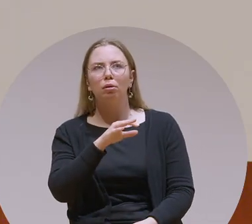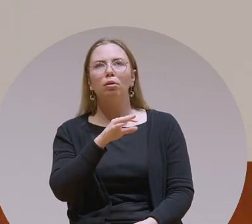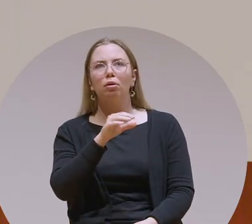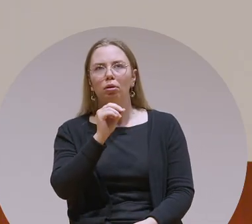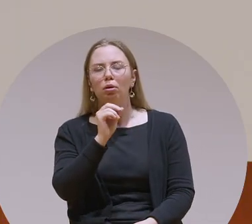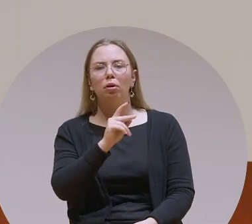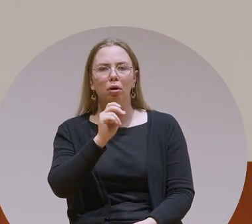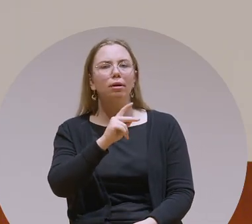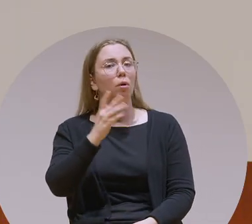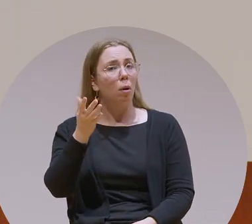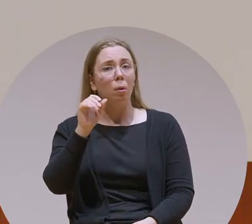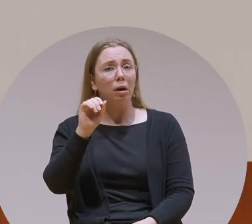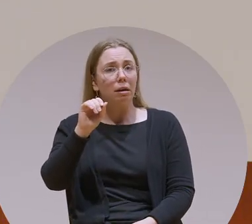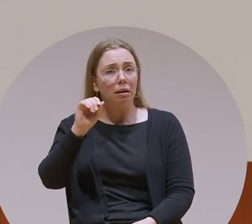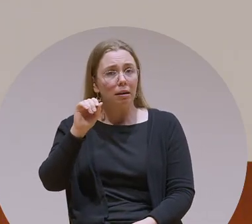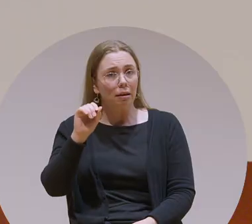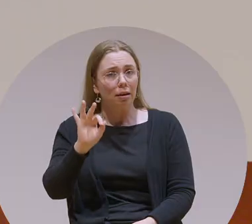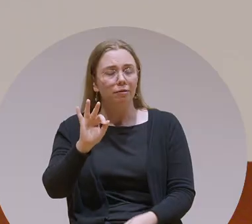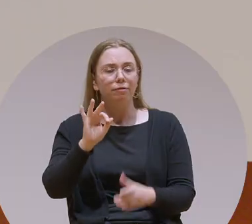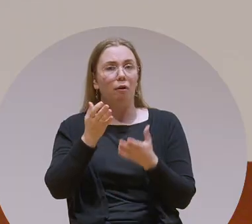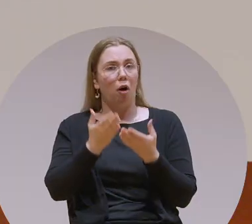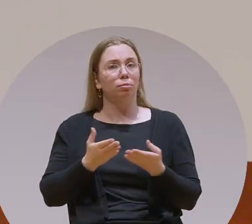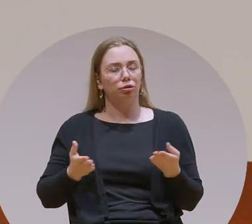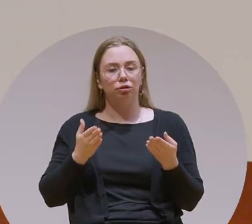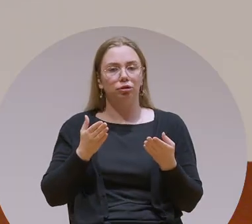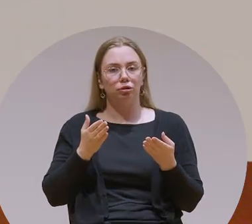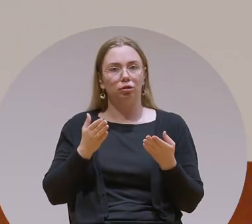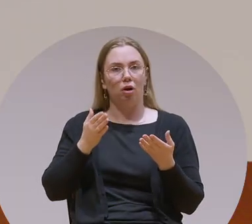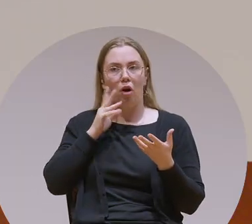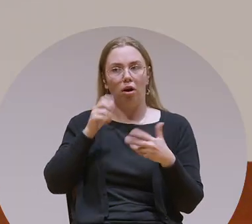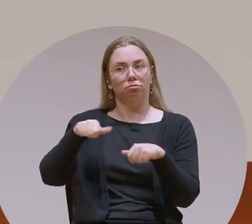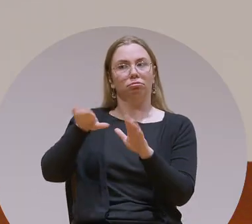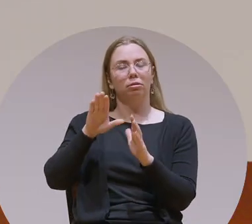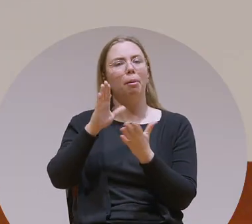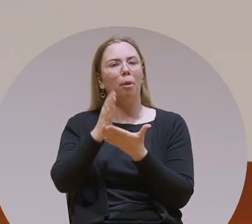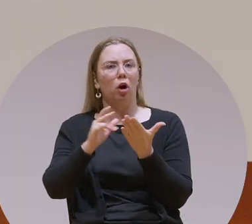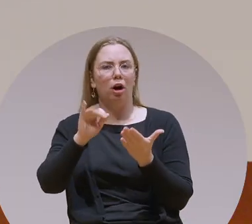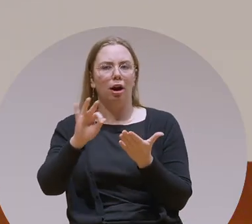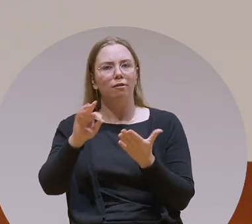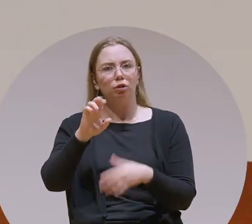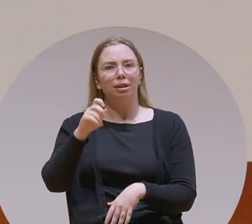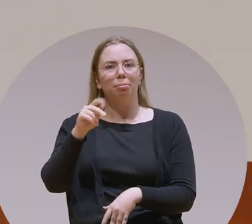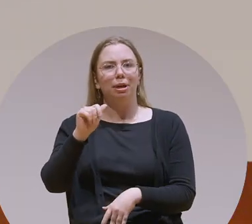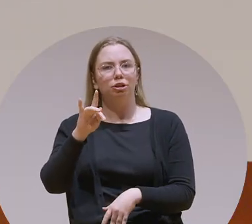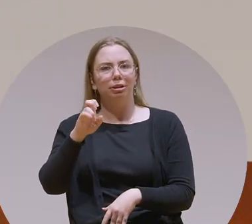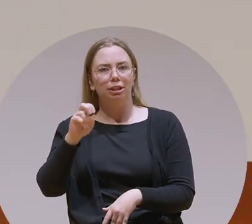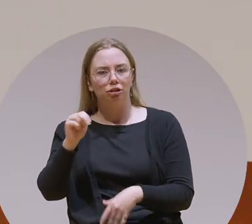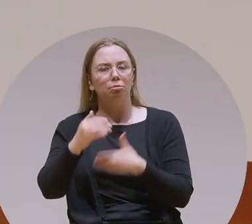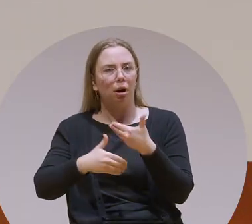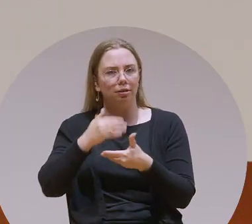if objects are deaccessioned as part of a restitution or repatriation process, then they will be deaccessioned at the end